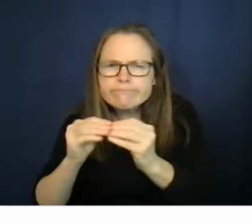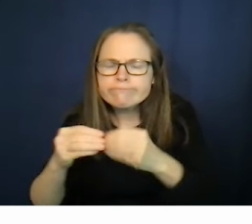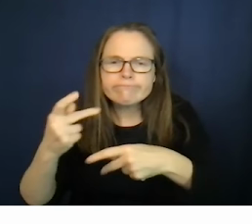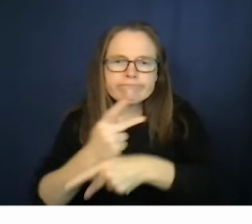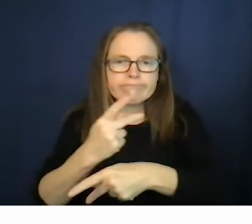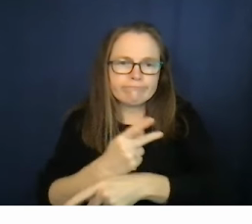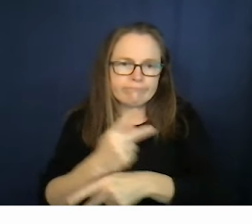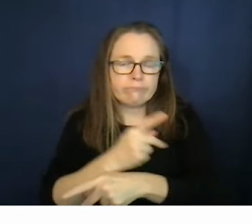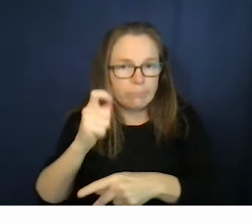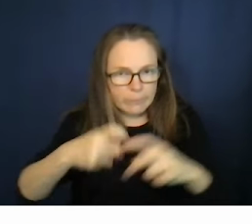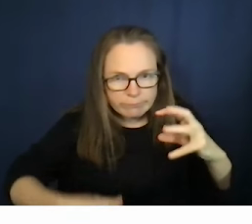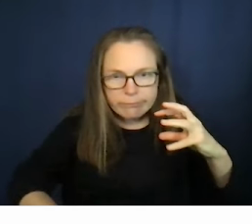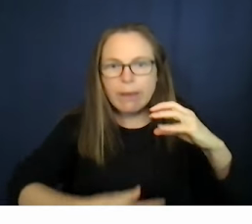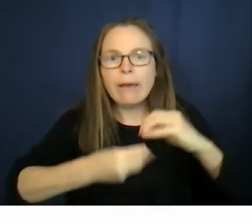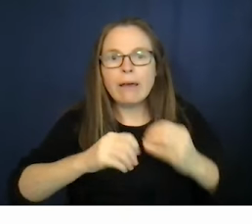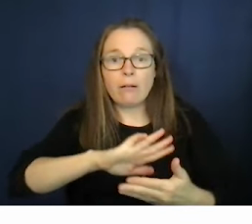literally,